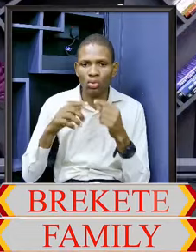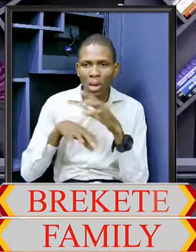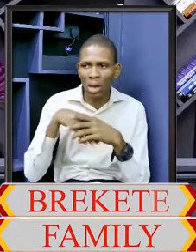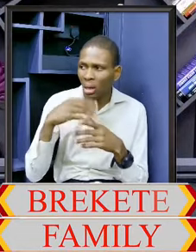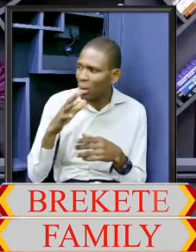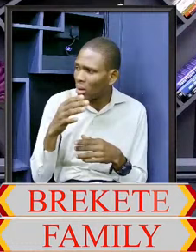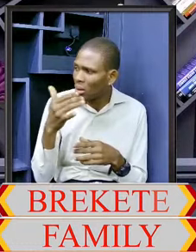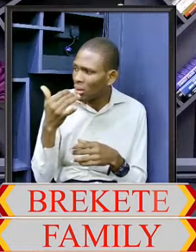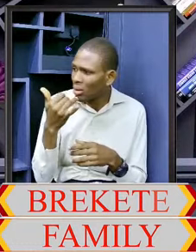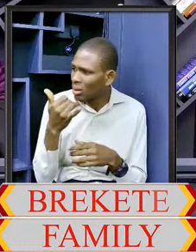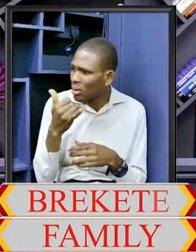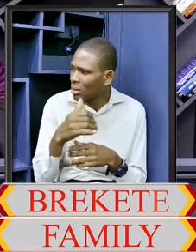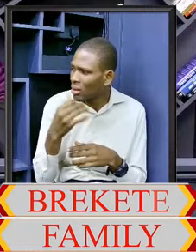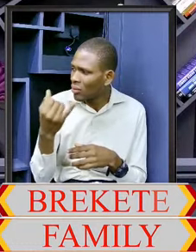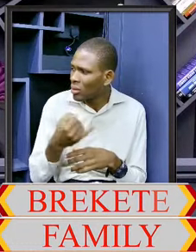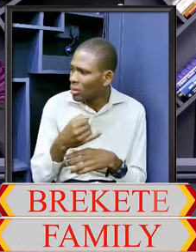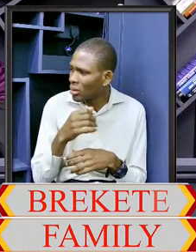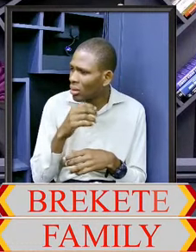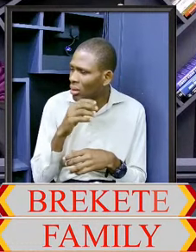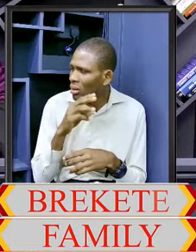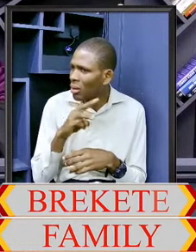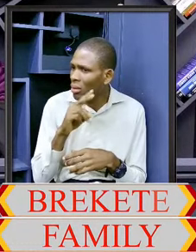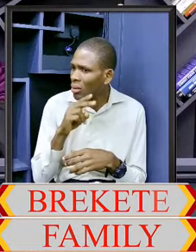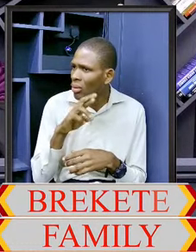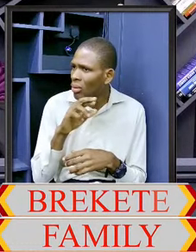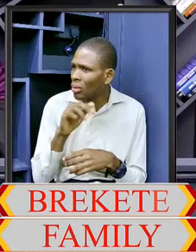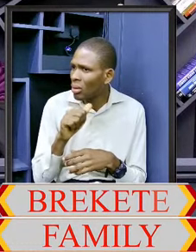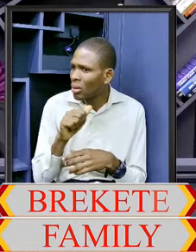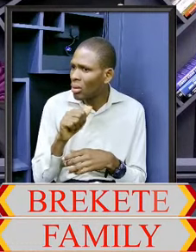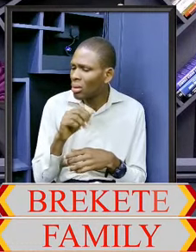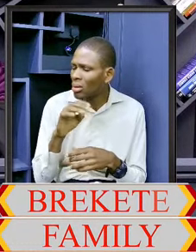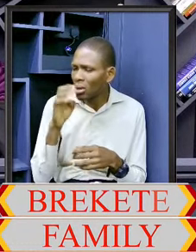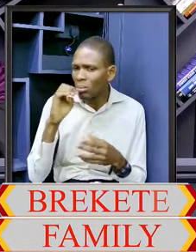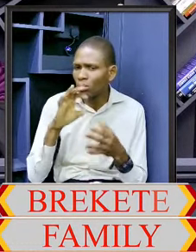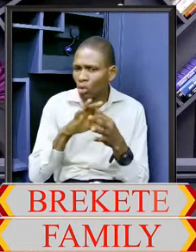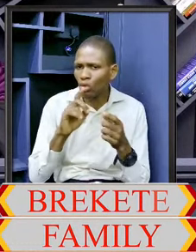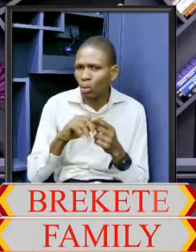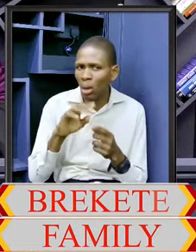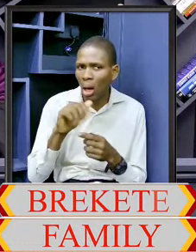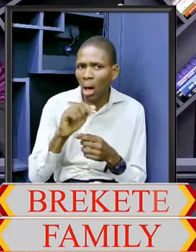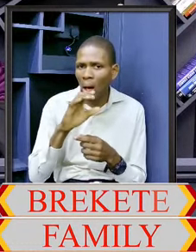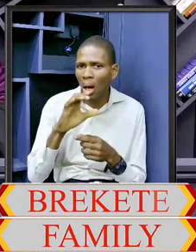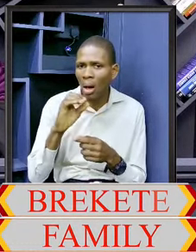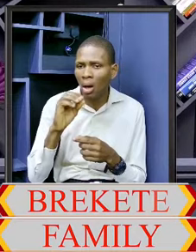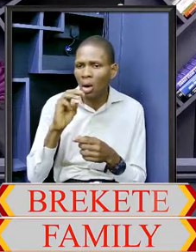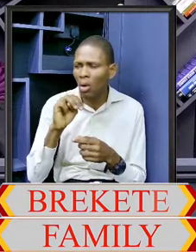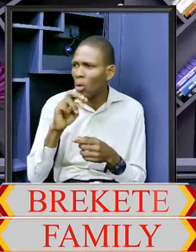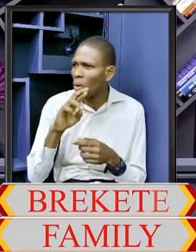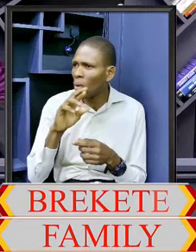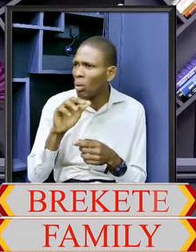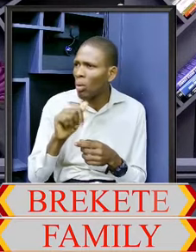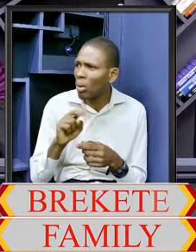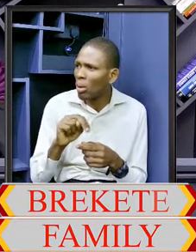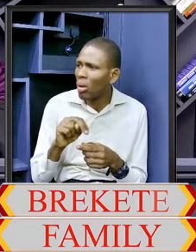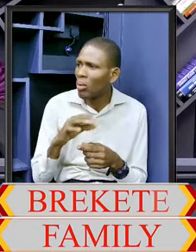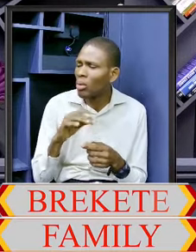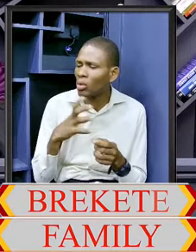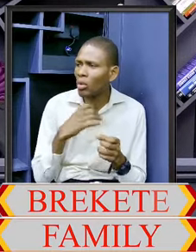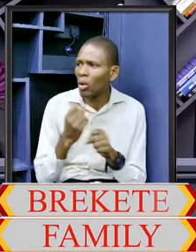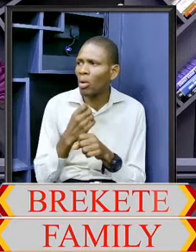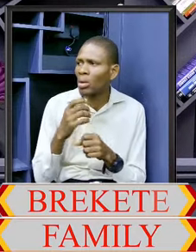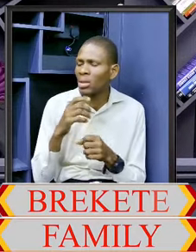They invited Yaya Muarazu. Muarazu belongs to Nakomura, Roma is not an Akumura